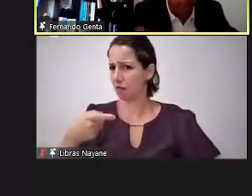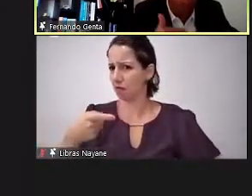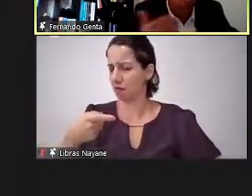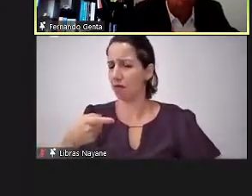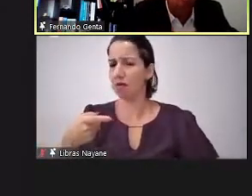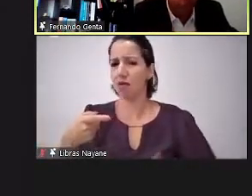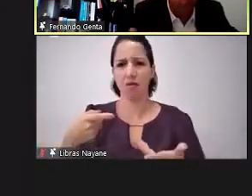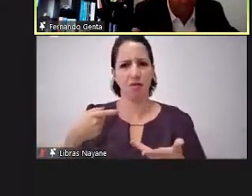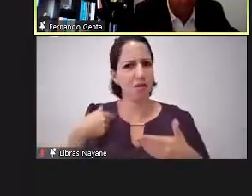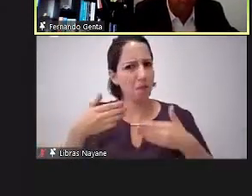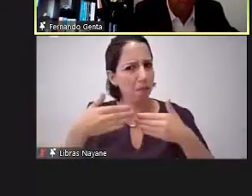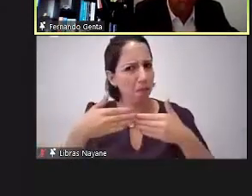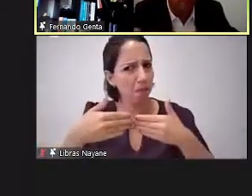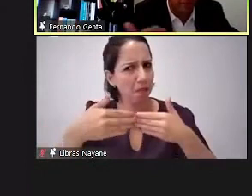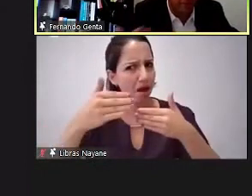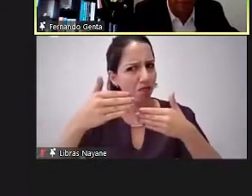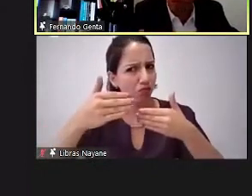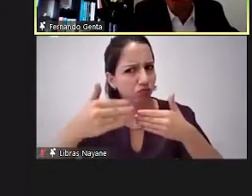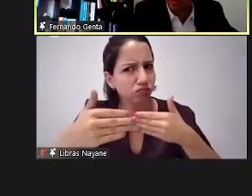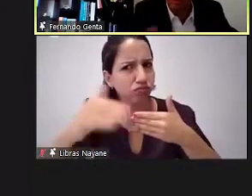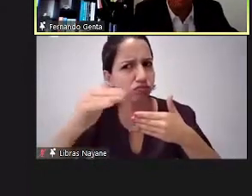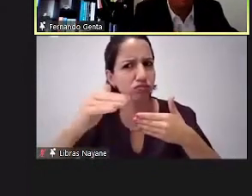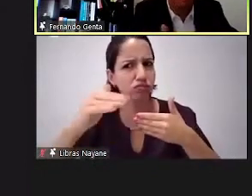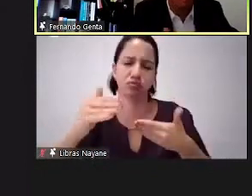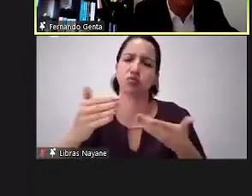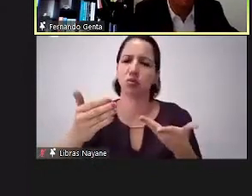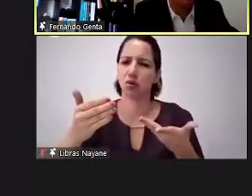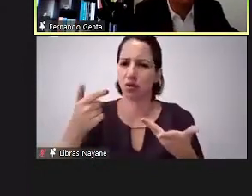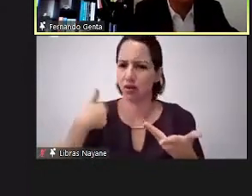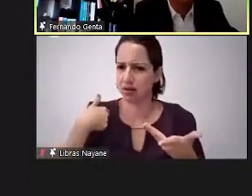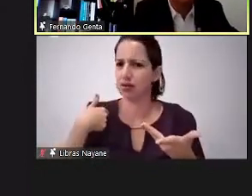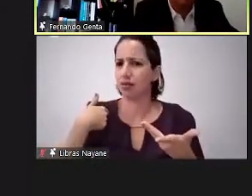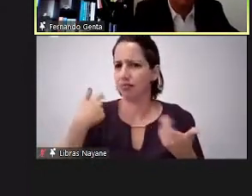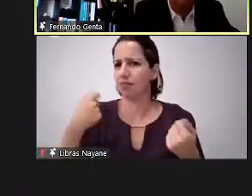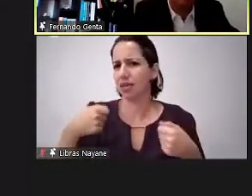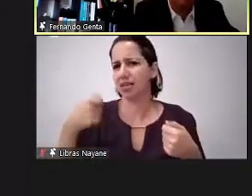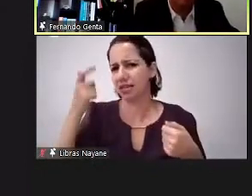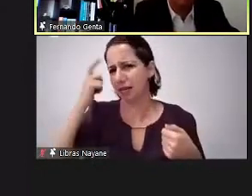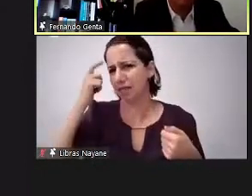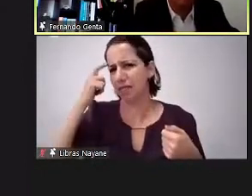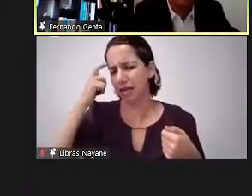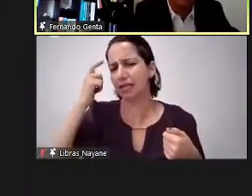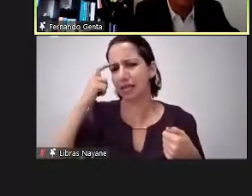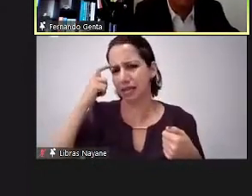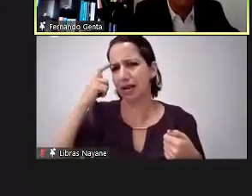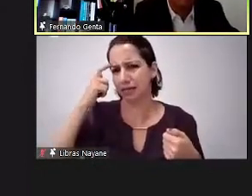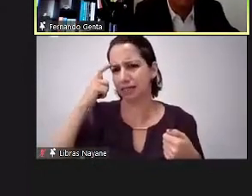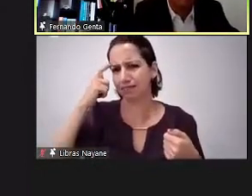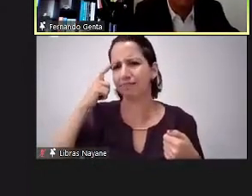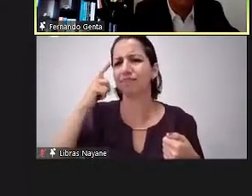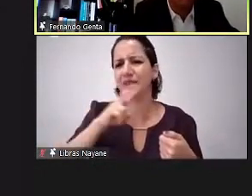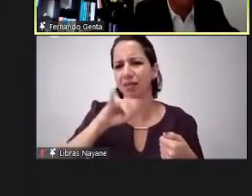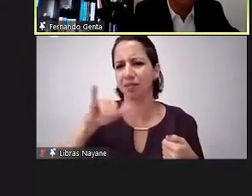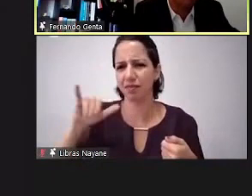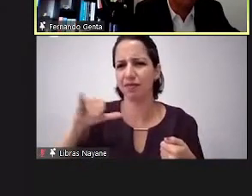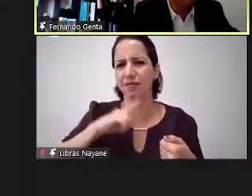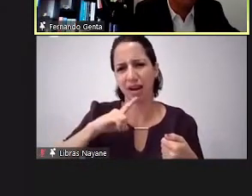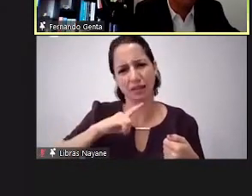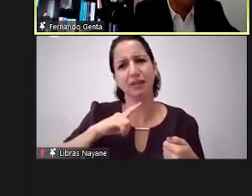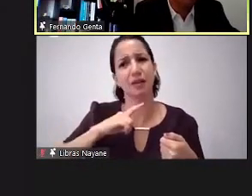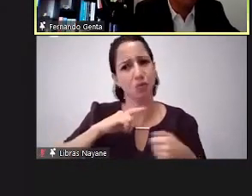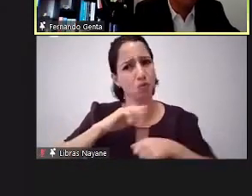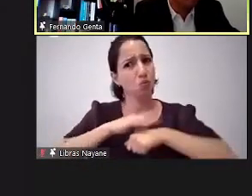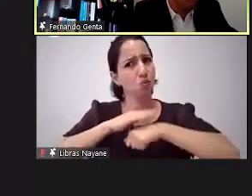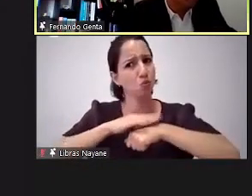taxation, a survival. We never think in long term, we should, but we have to take